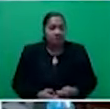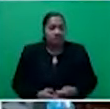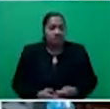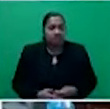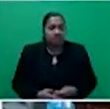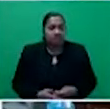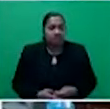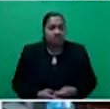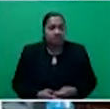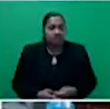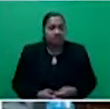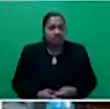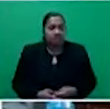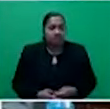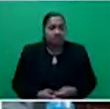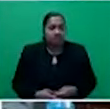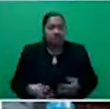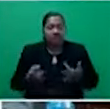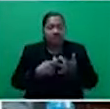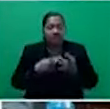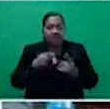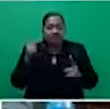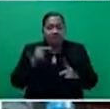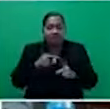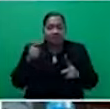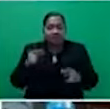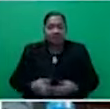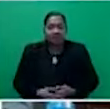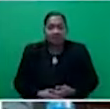Mr. Speaker, sir, the other point that I wanted to also make was about,